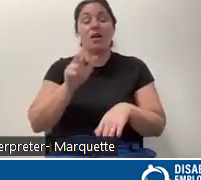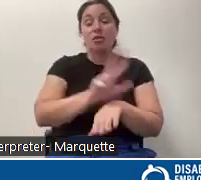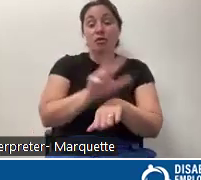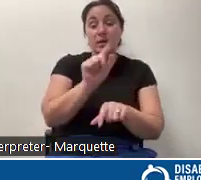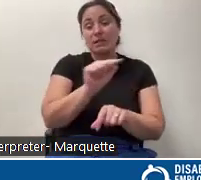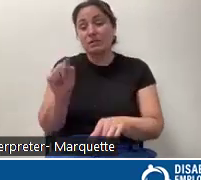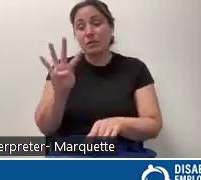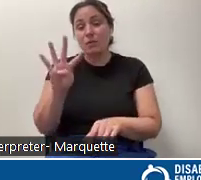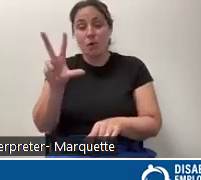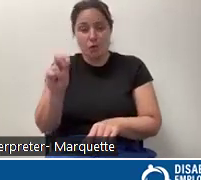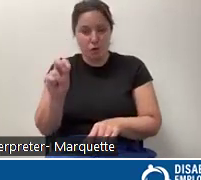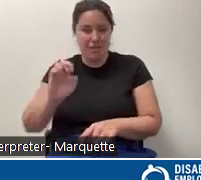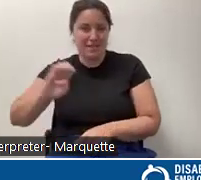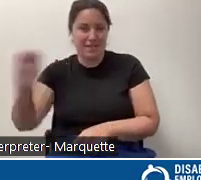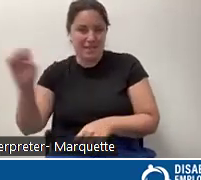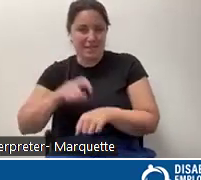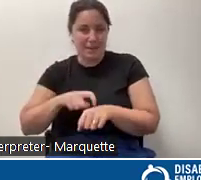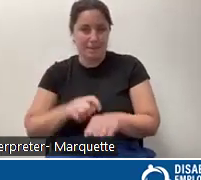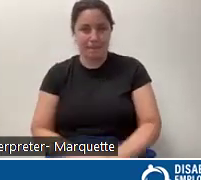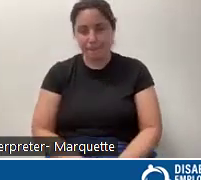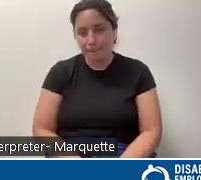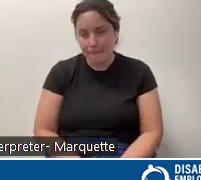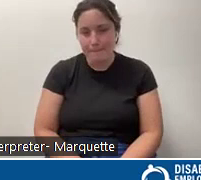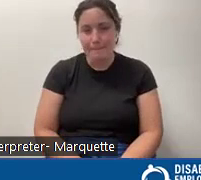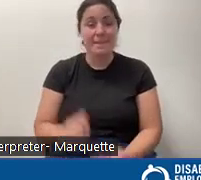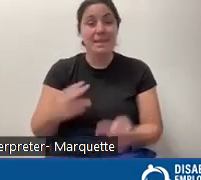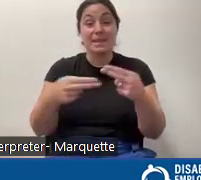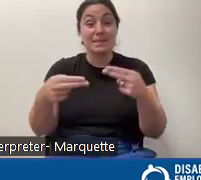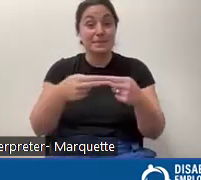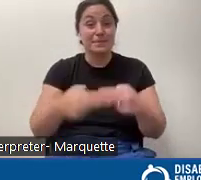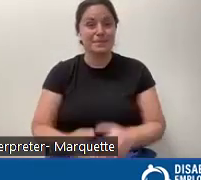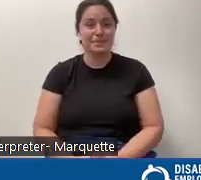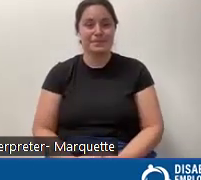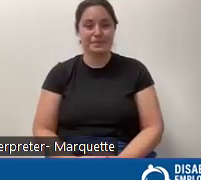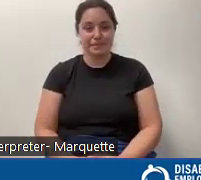4:30 Eastern Time. And we can go to the next slide.